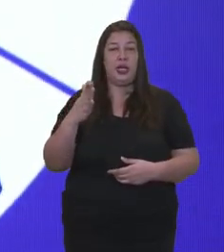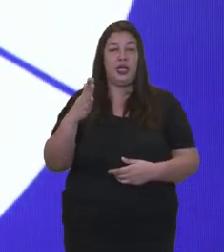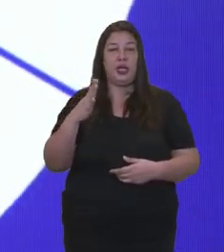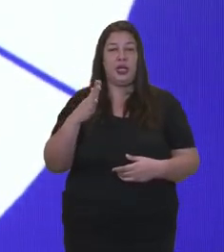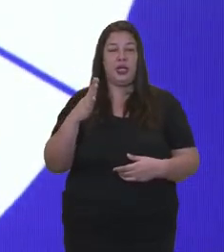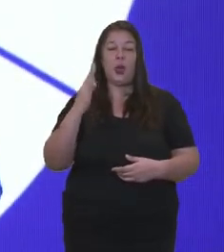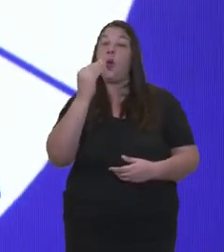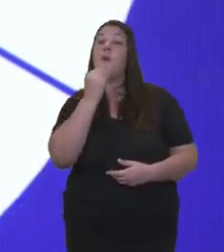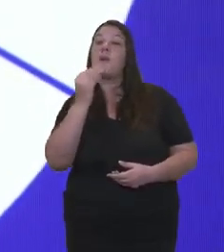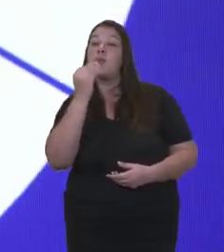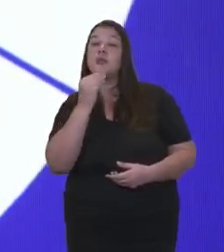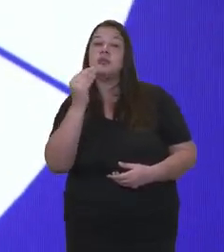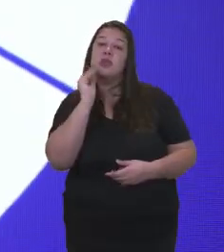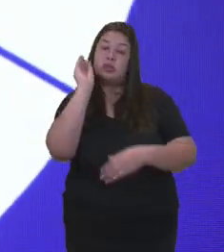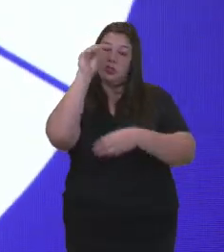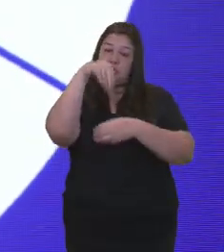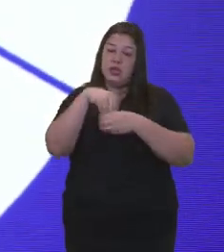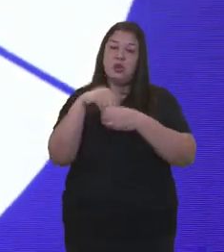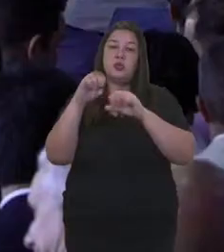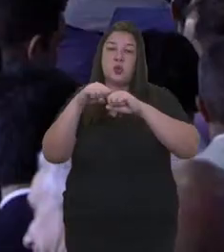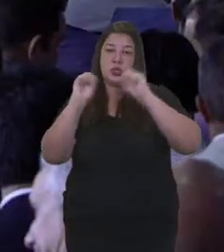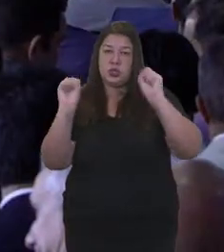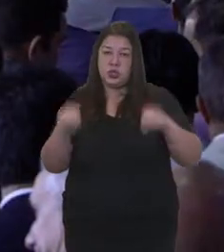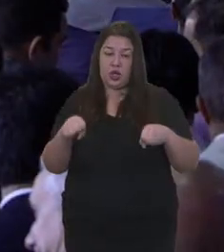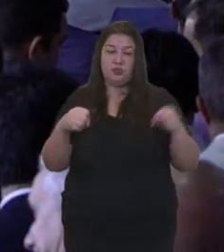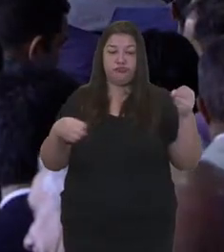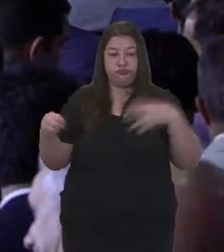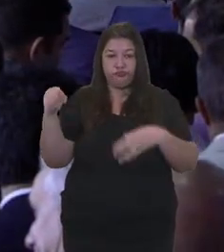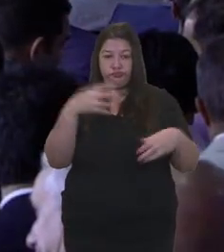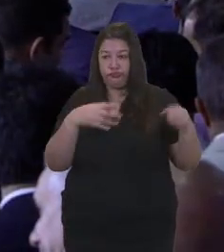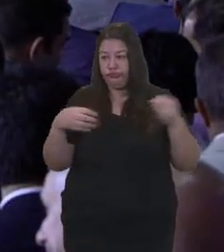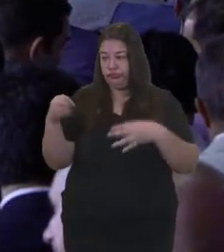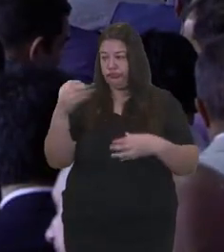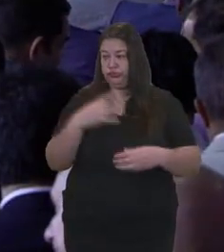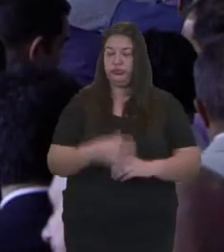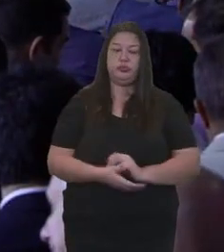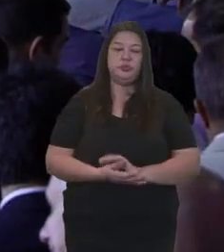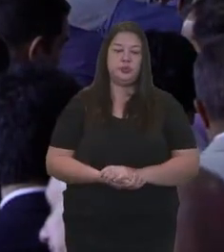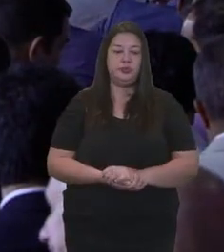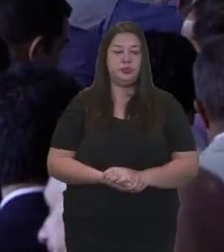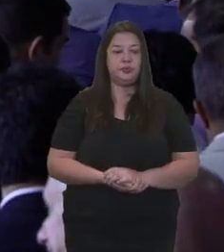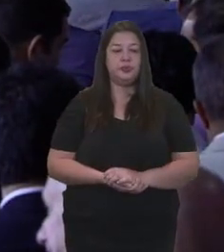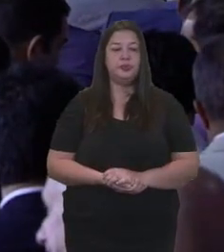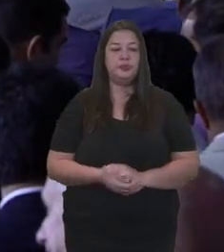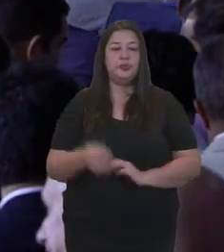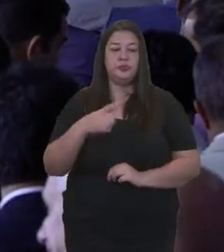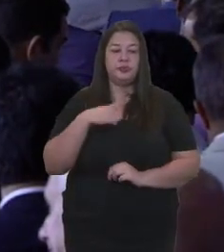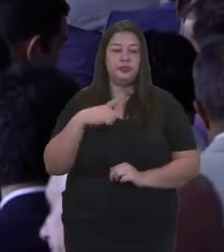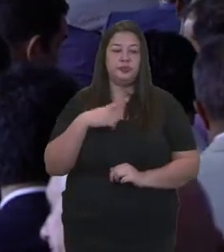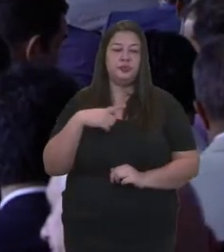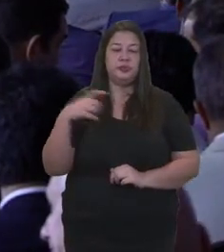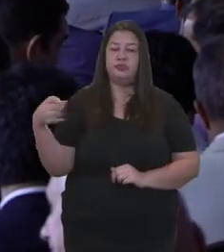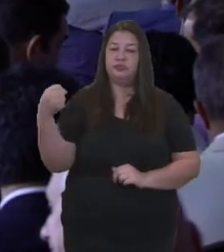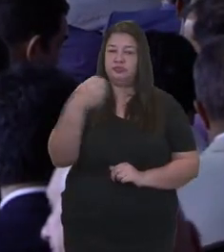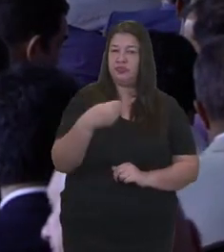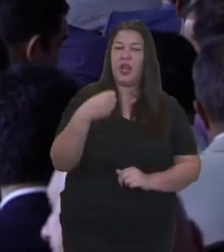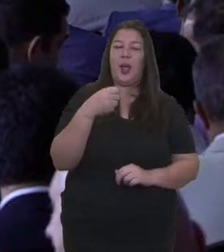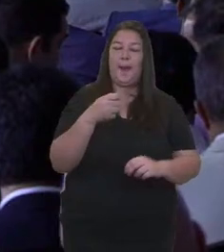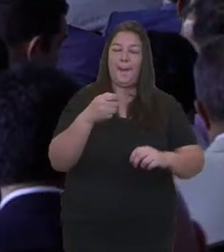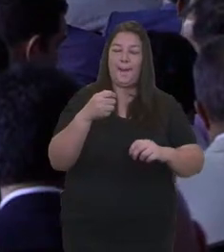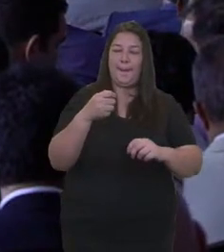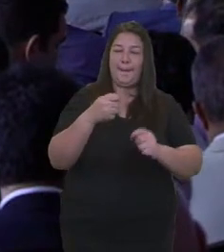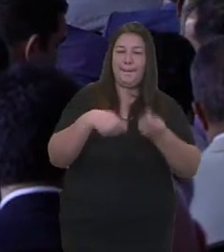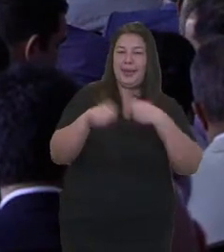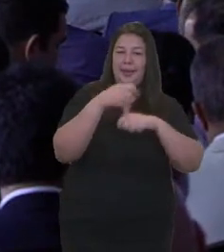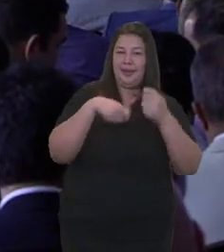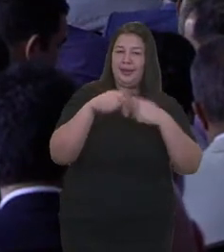the impact and opportunity in our system of startup and innovation, facing the challenges we have in the investment